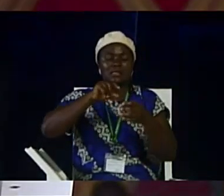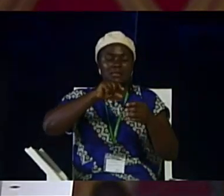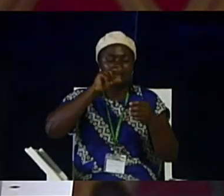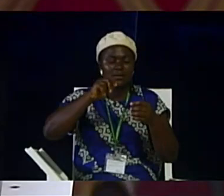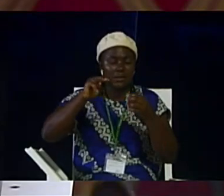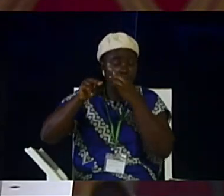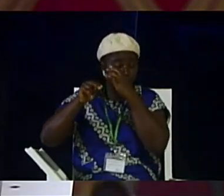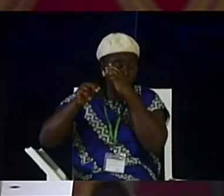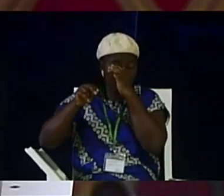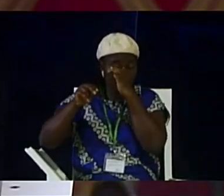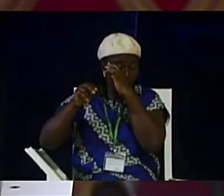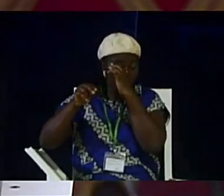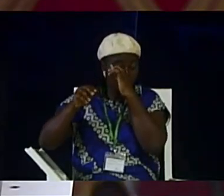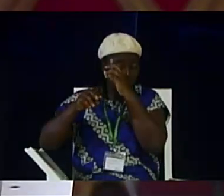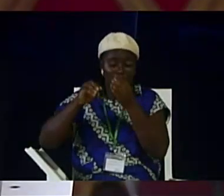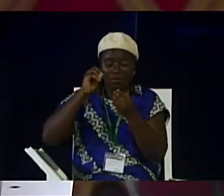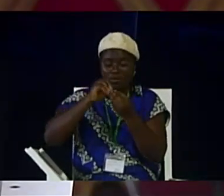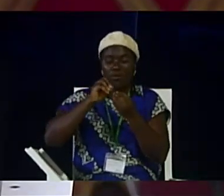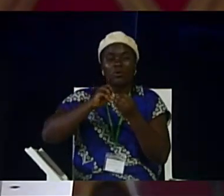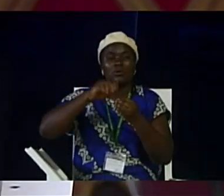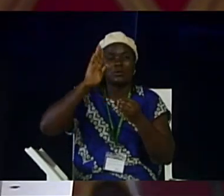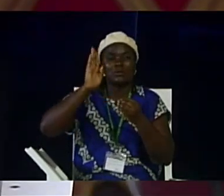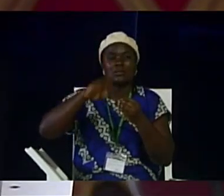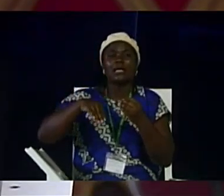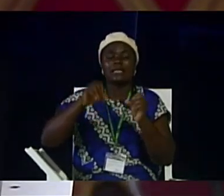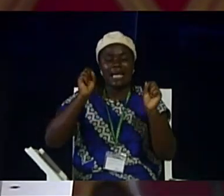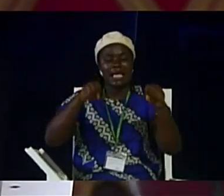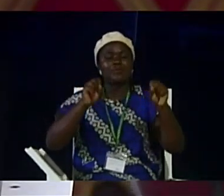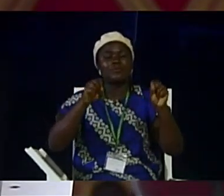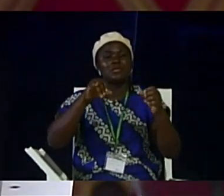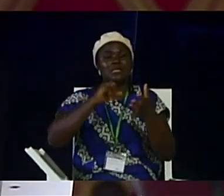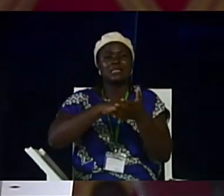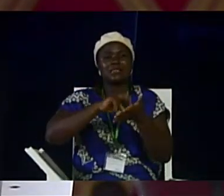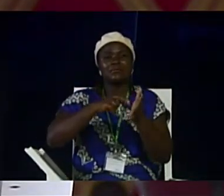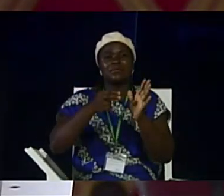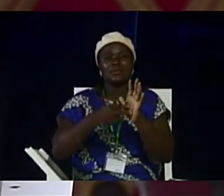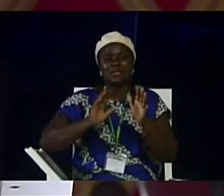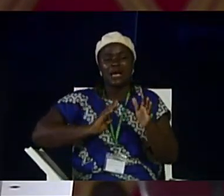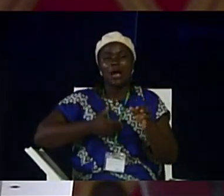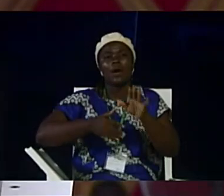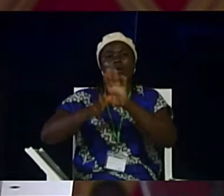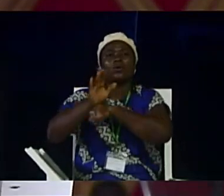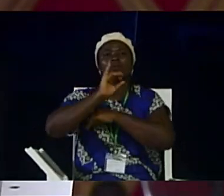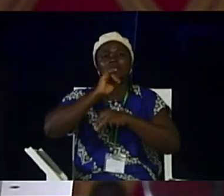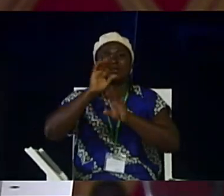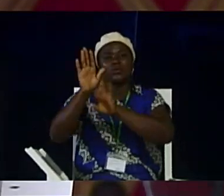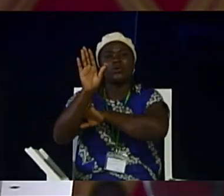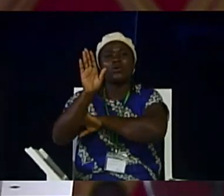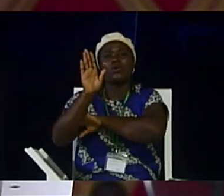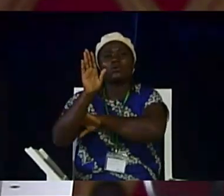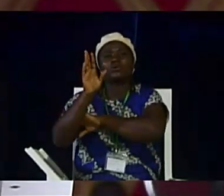than qualified, more than able. It means that our God is a God